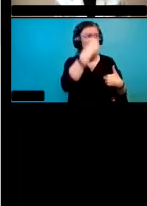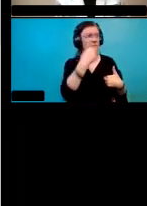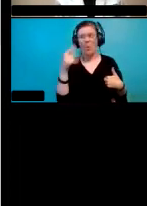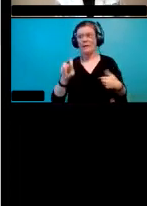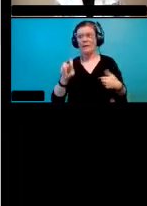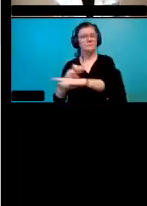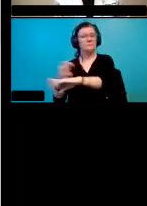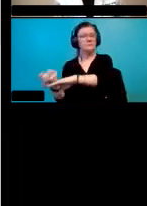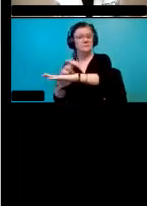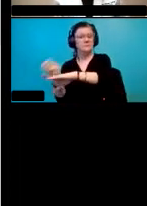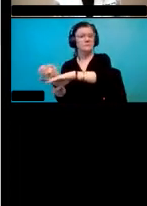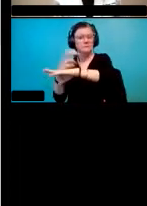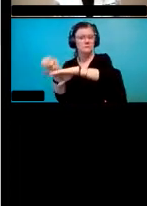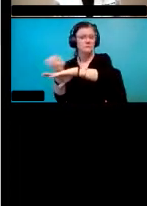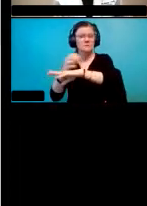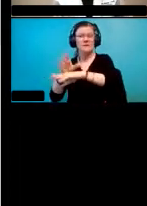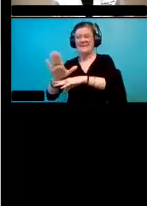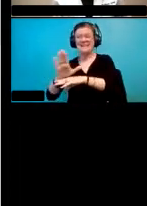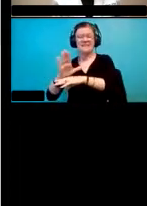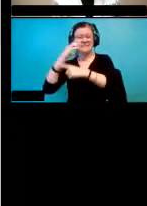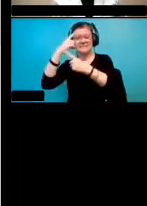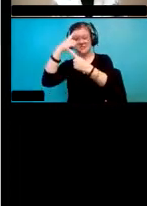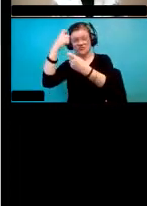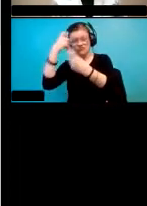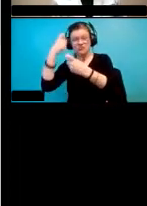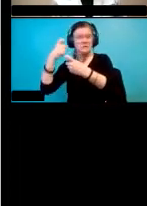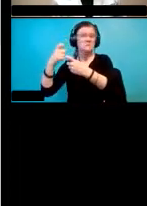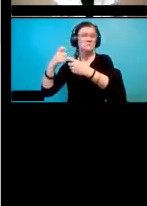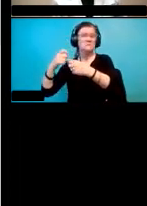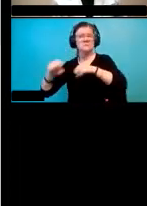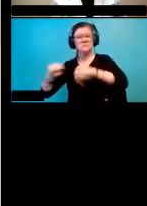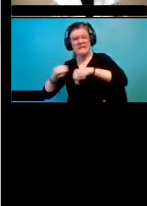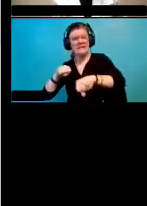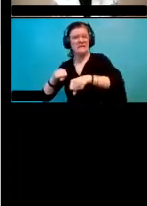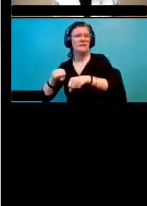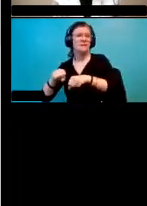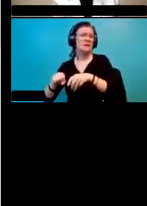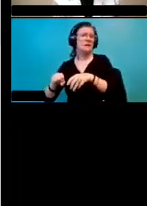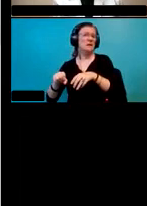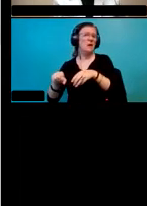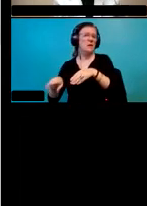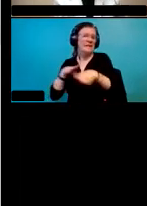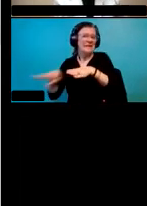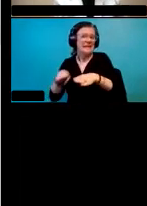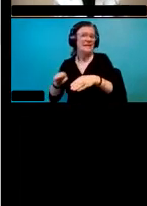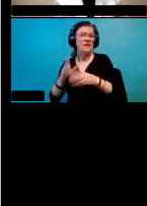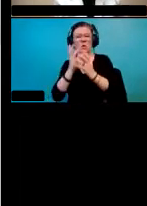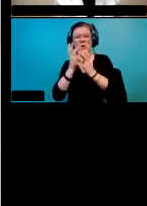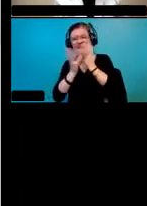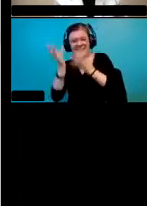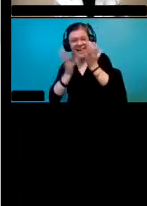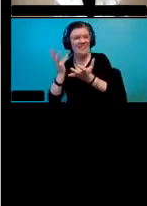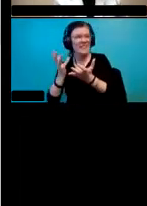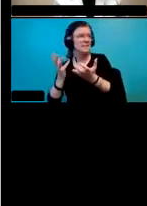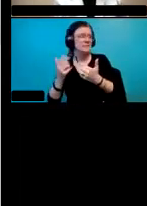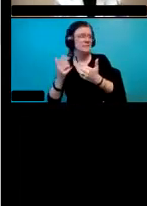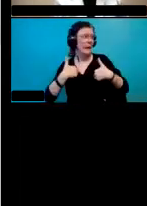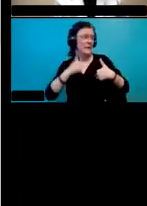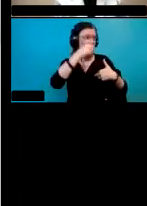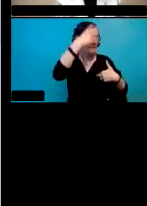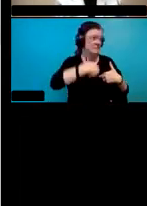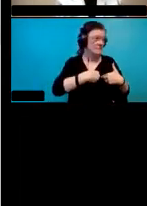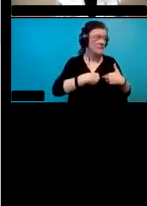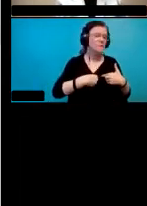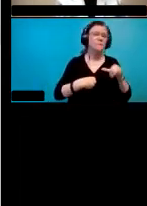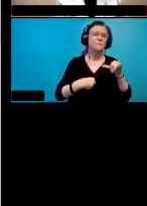night because, you know, he's thrashing and or yelling out during the night or acting out dreams. Some of